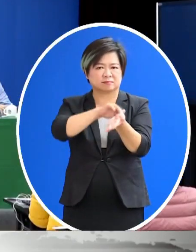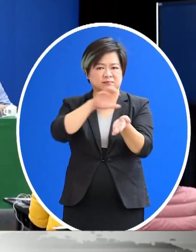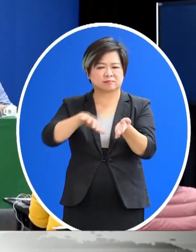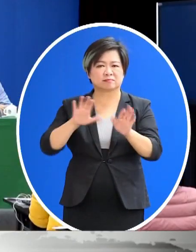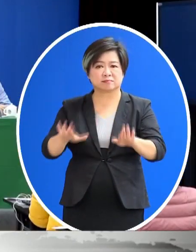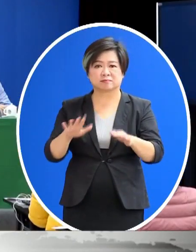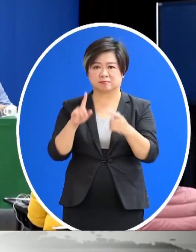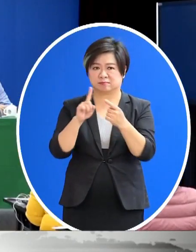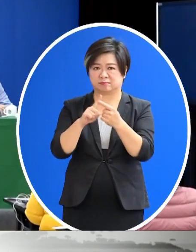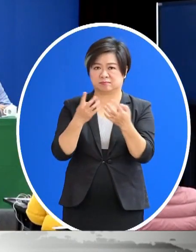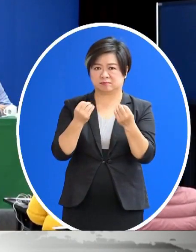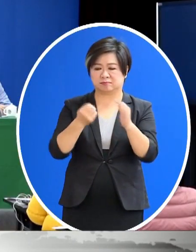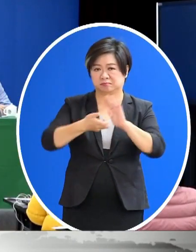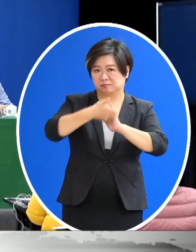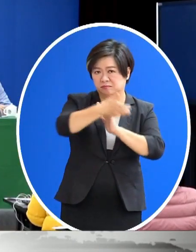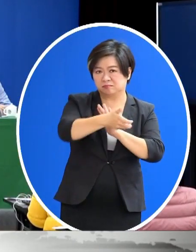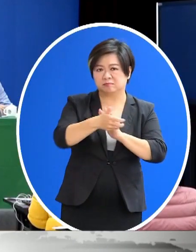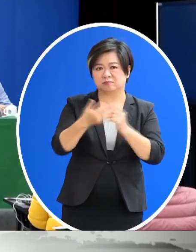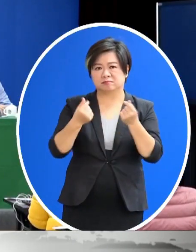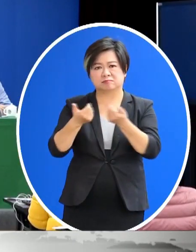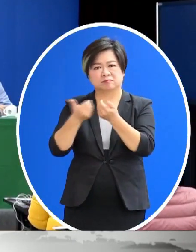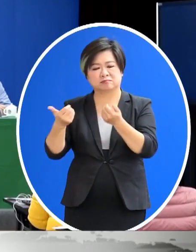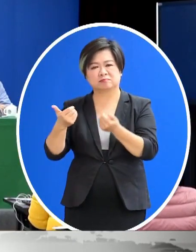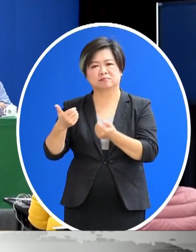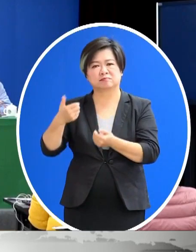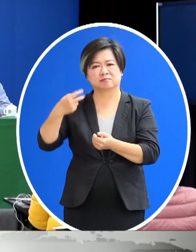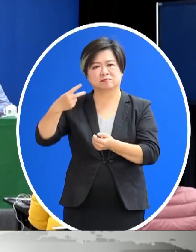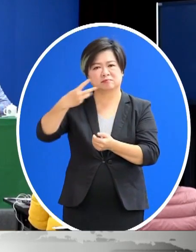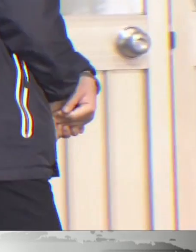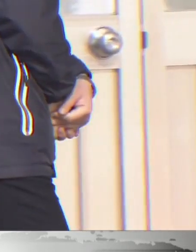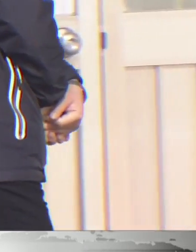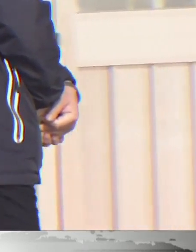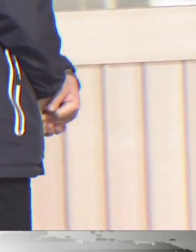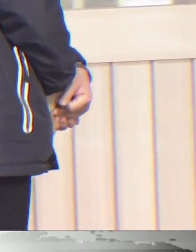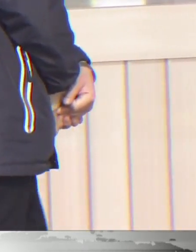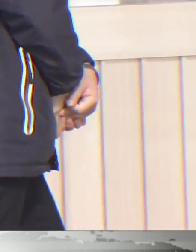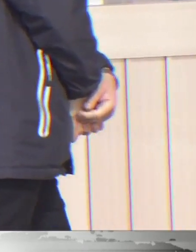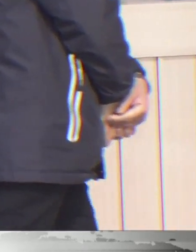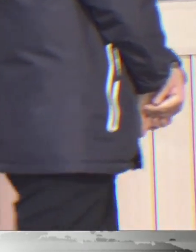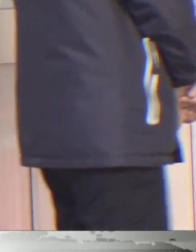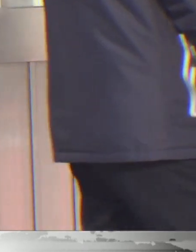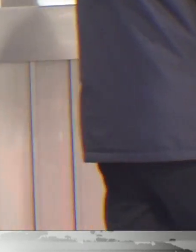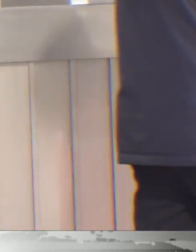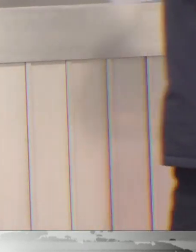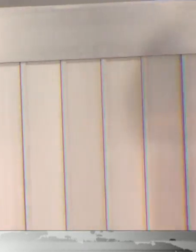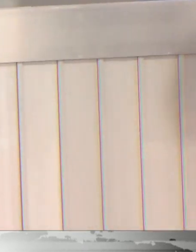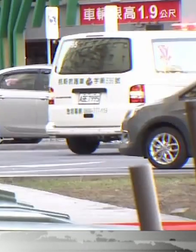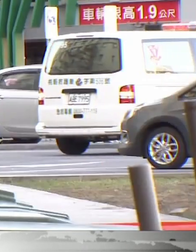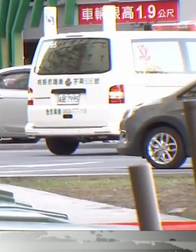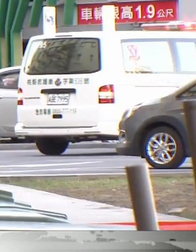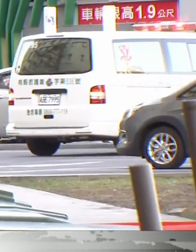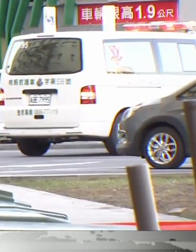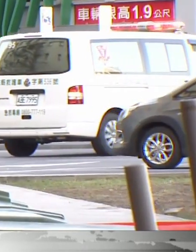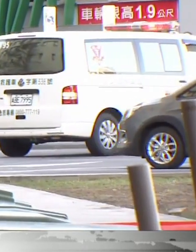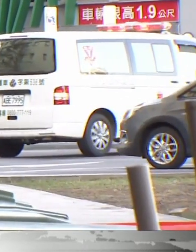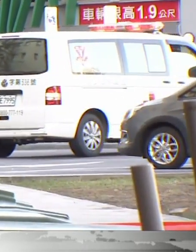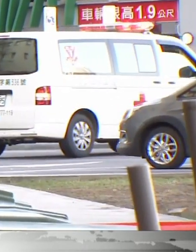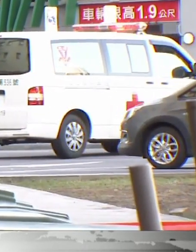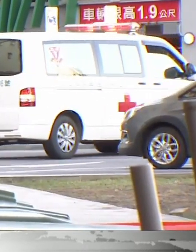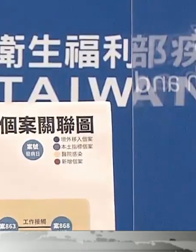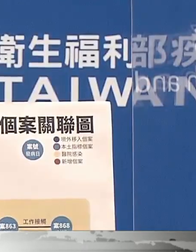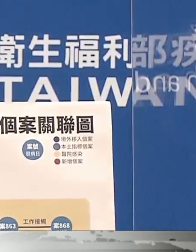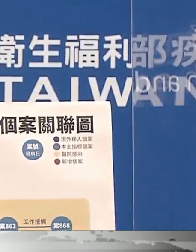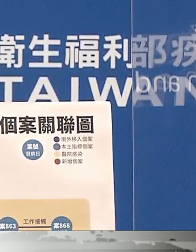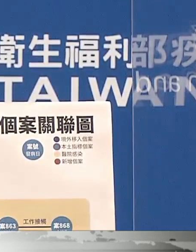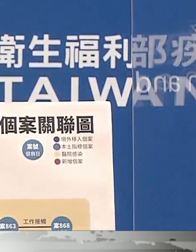he's encountered his greatest COVID challenge yet, and the hospital cluster is continuing to spread, adding its 10th local case on